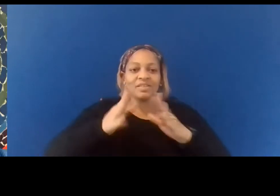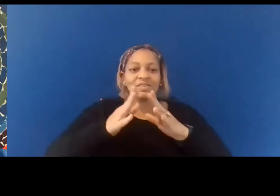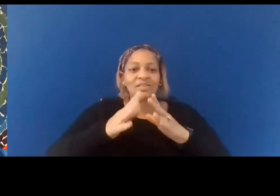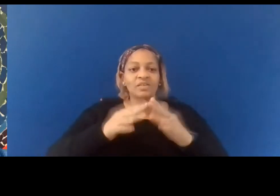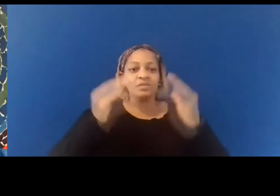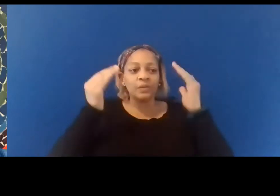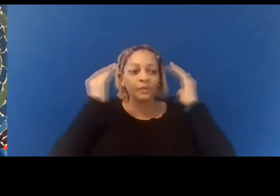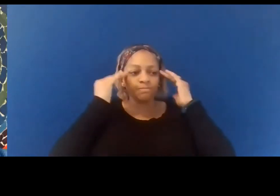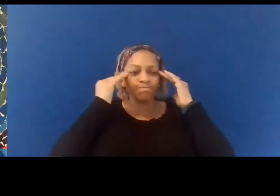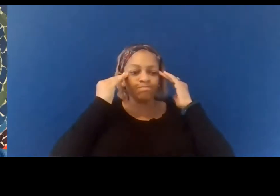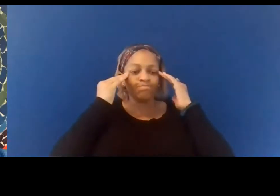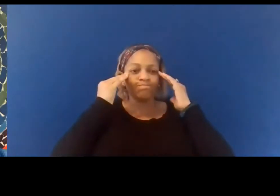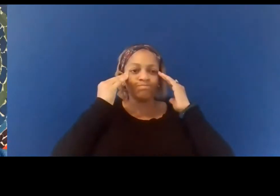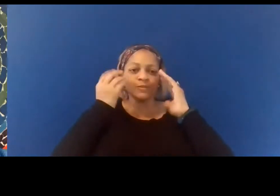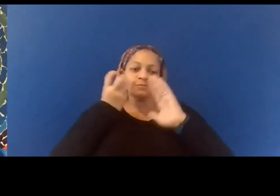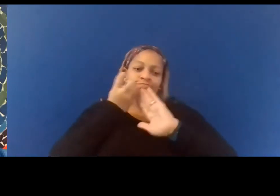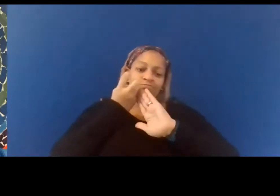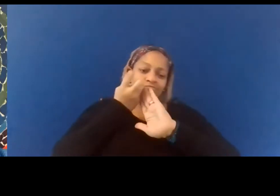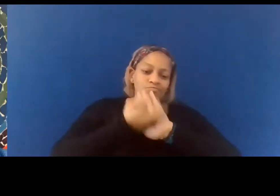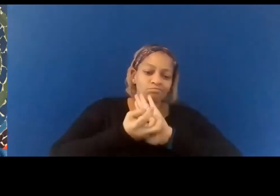with it.